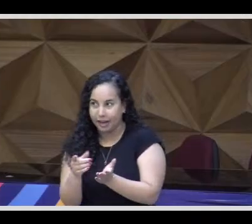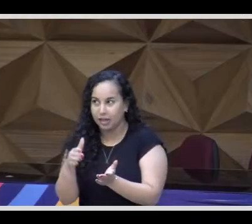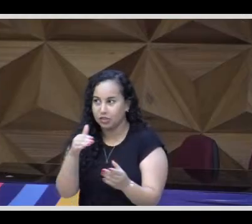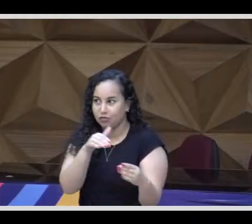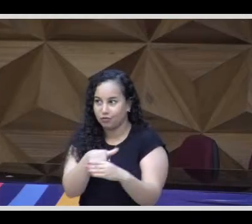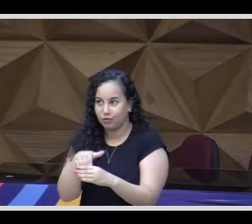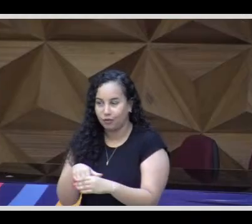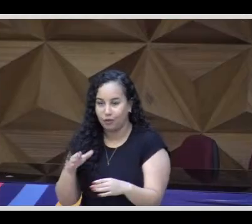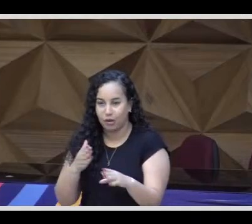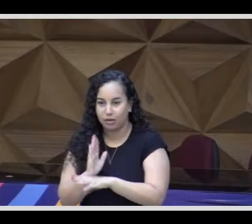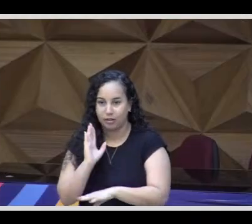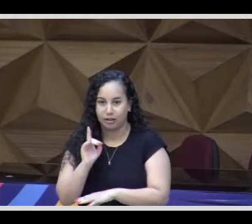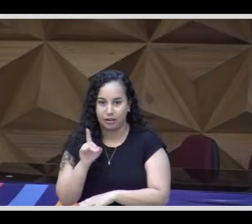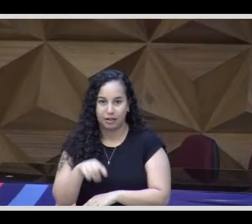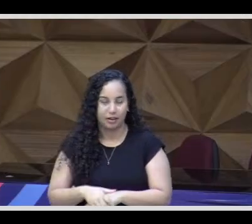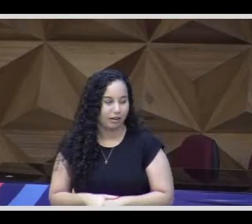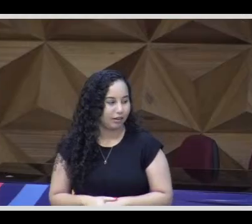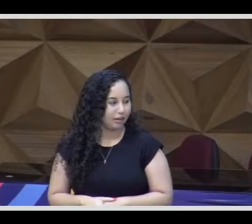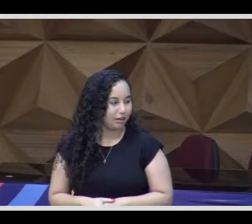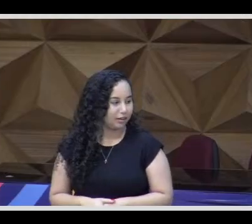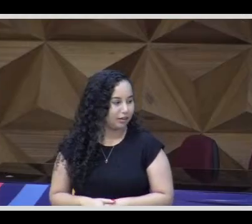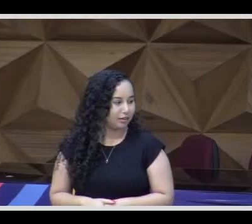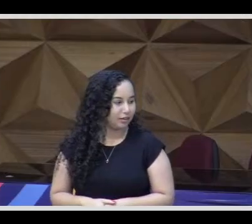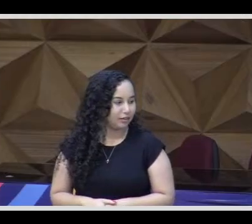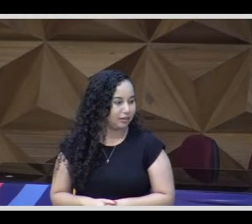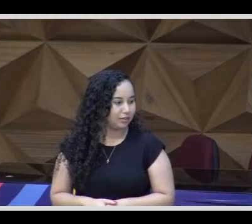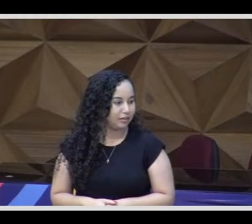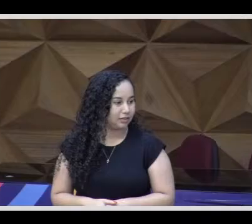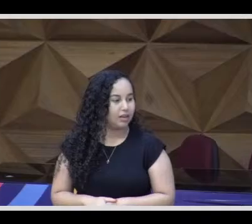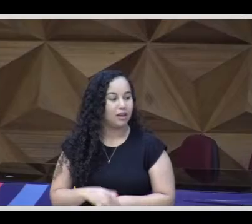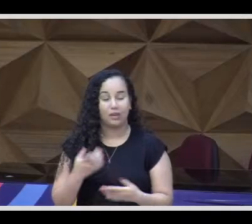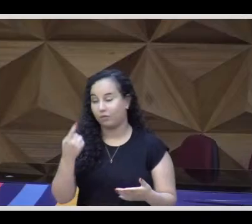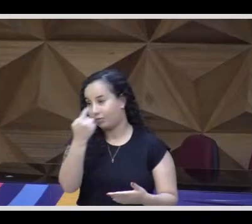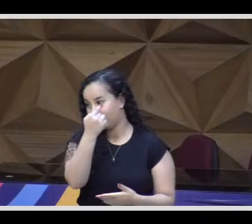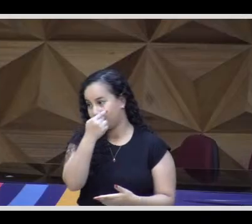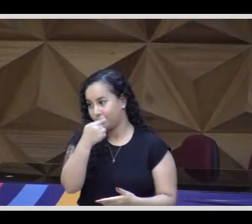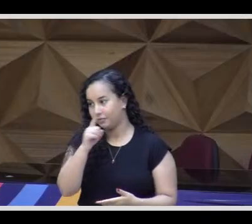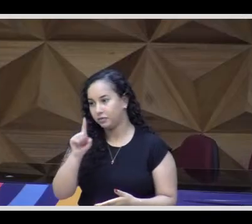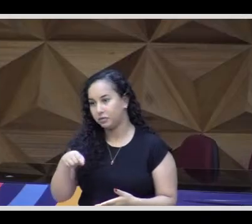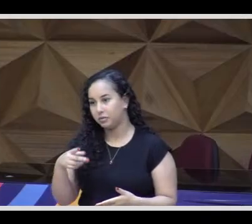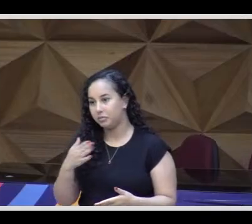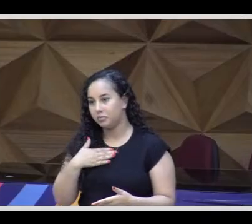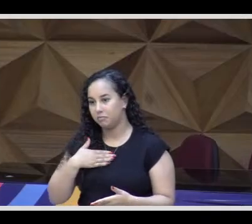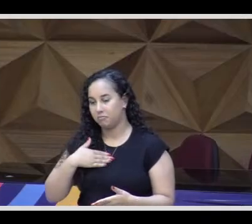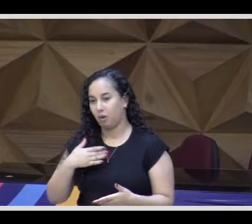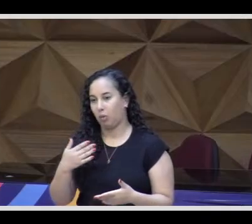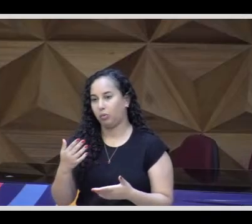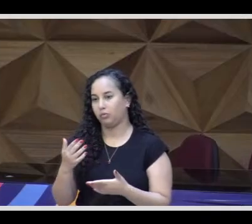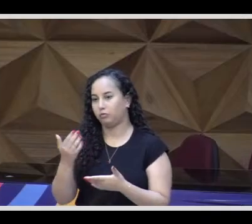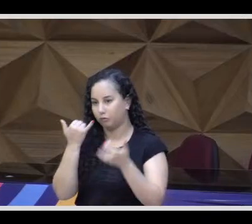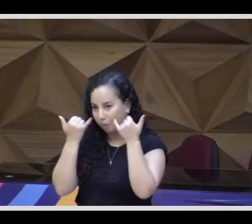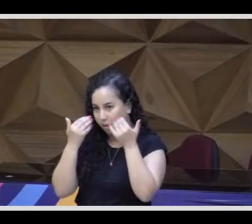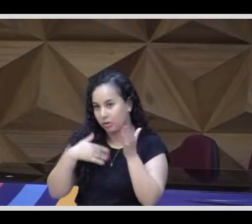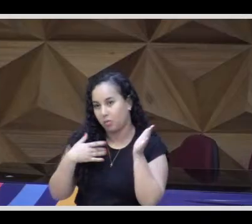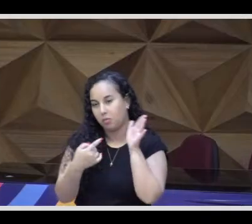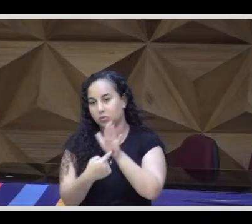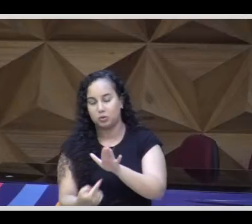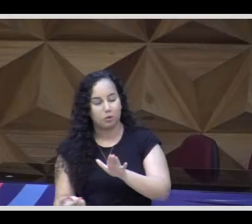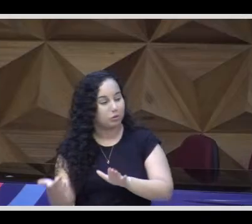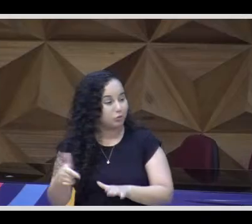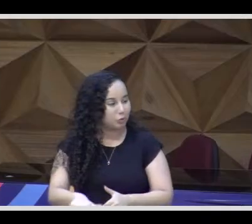to be able to go to the second round, and this is what my IPD was showing. And again,